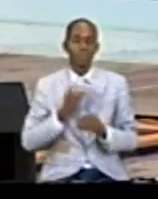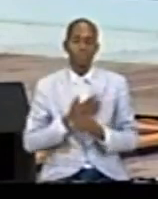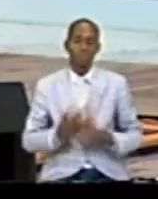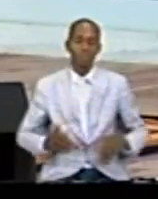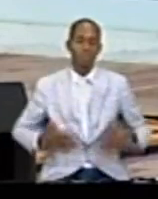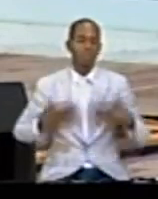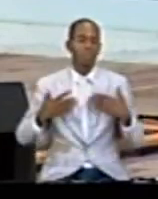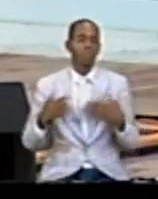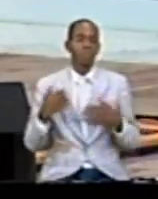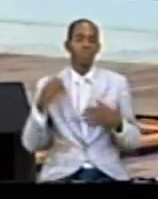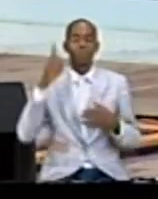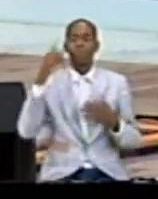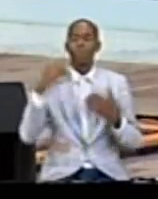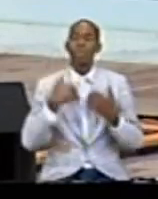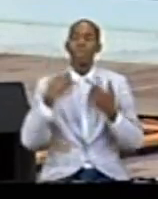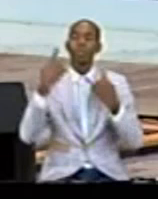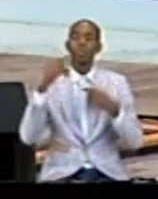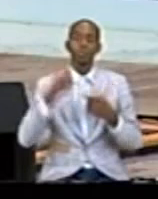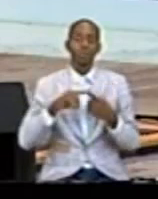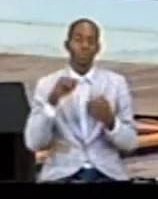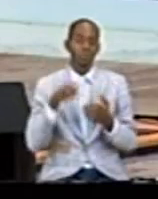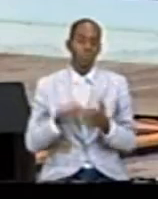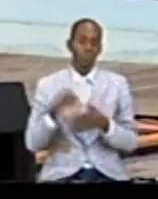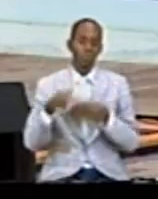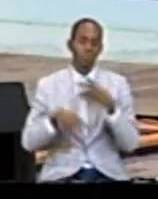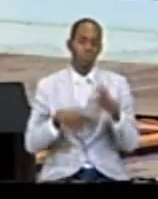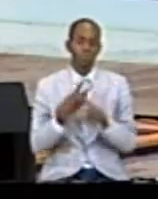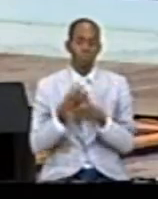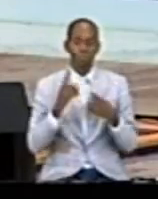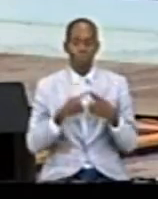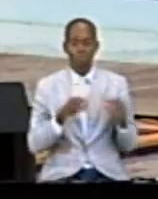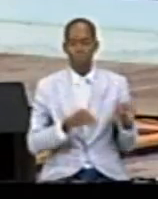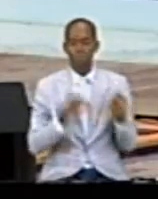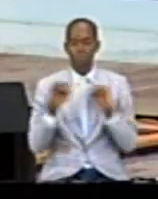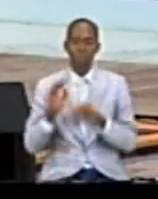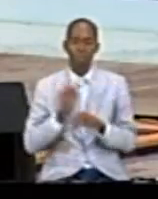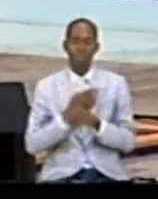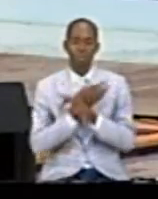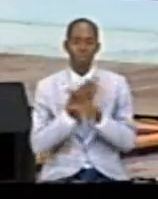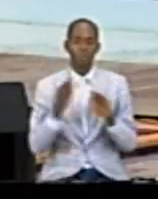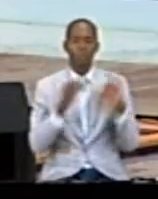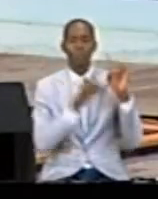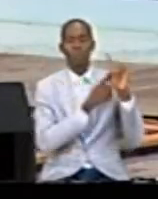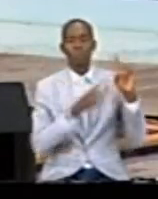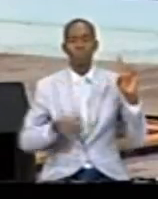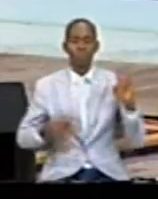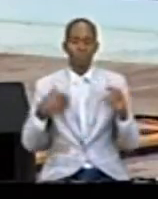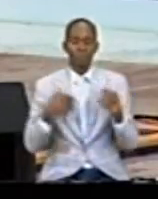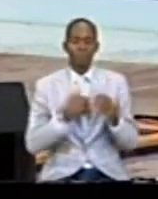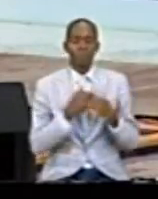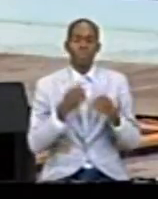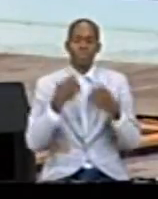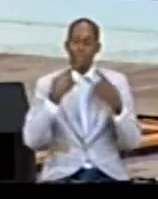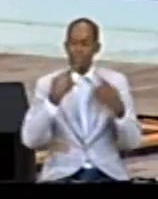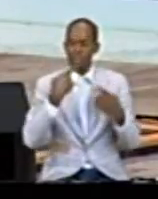this world to set us free. And Lord, we proclaim